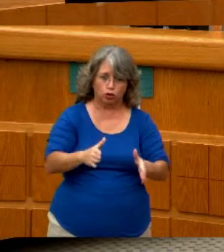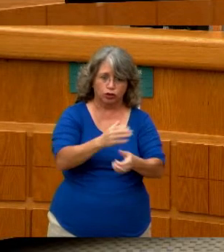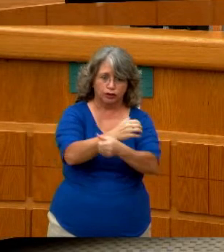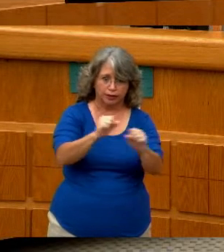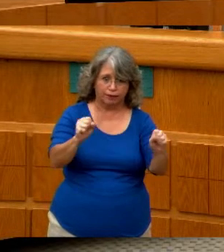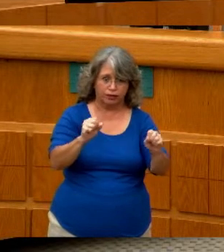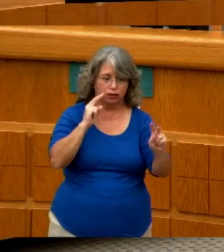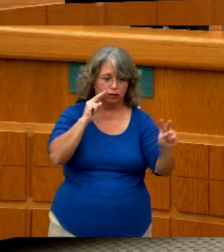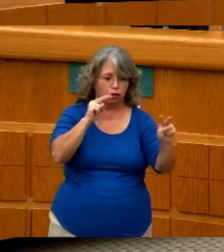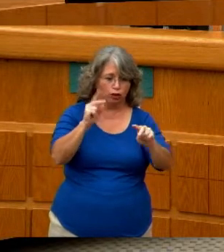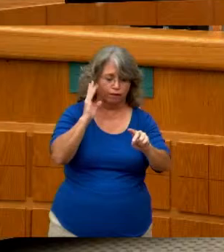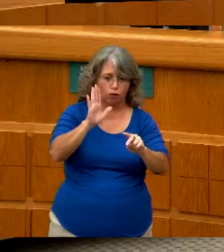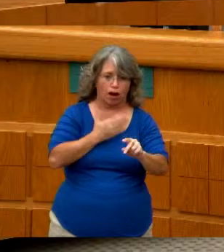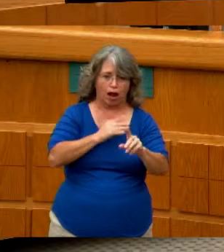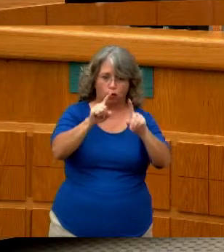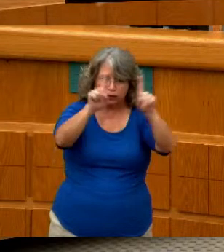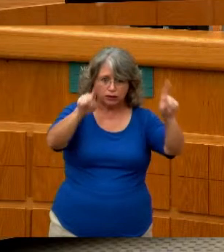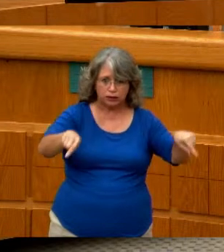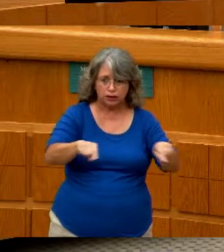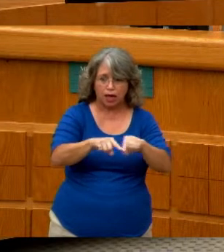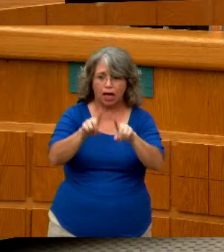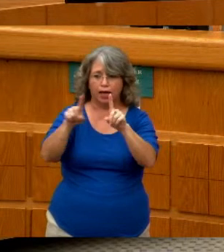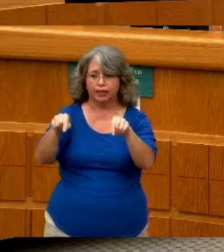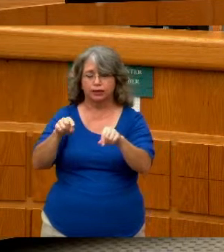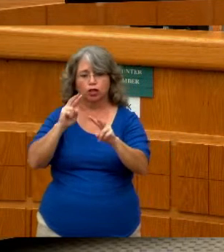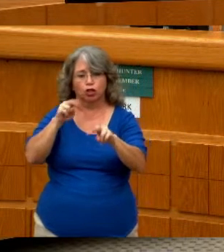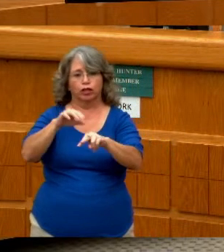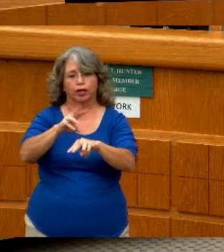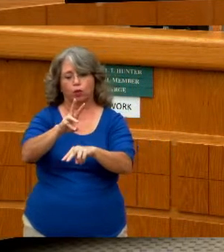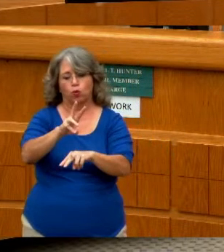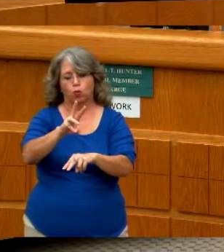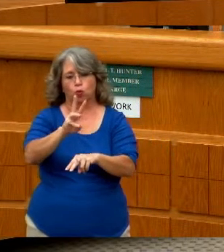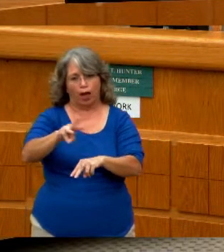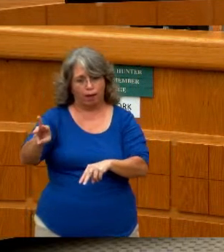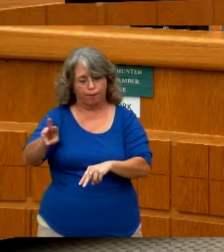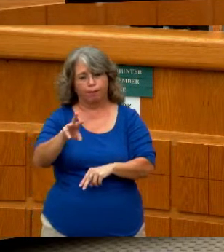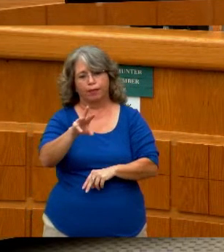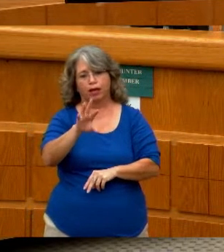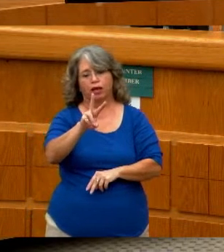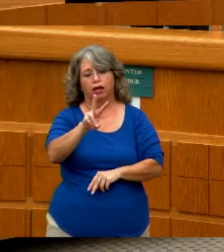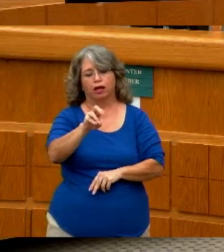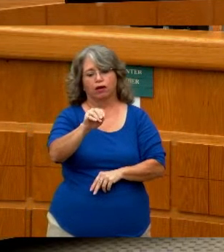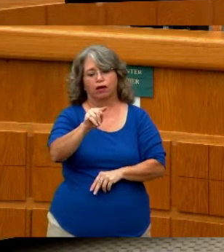voter safety. So look for our signs. Look for our website,